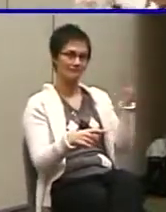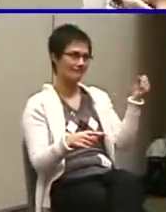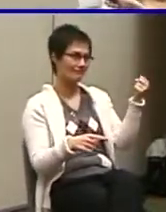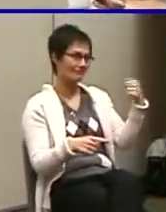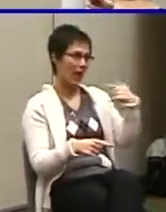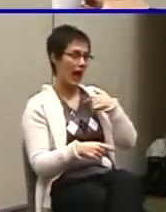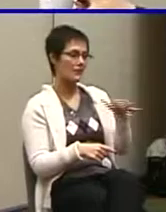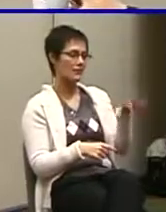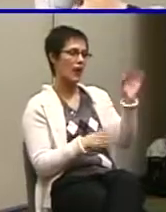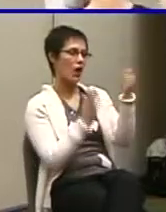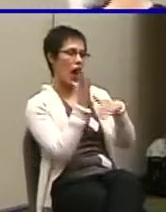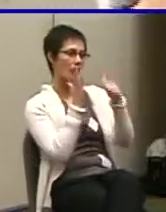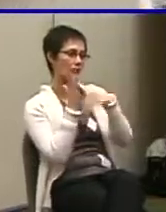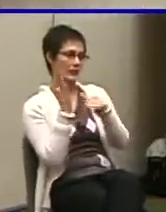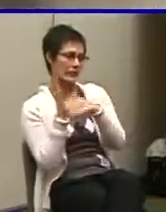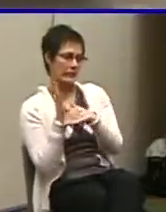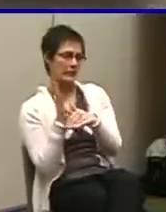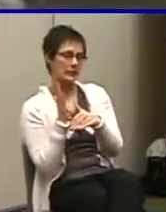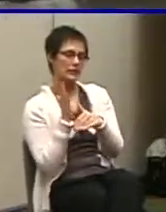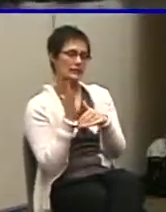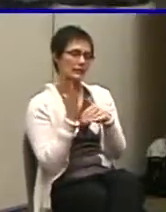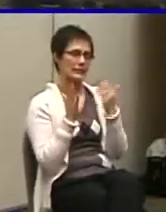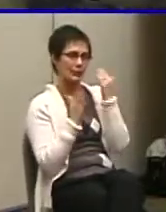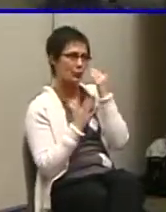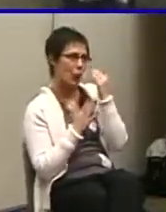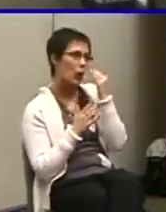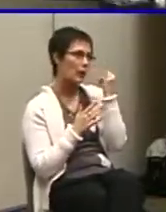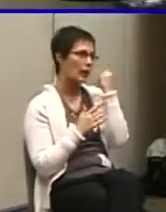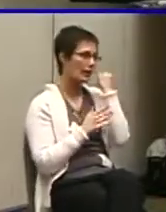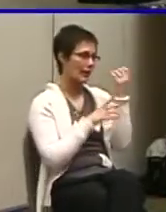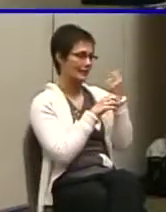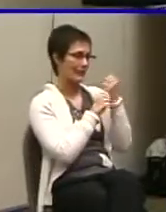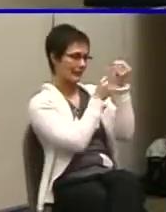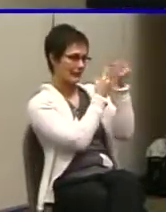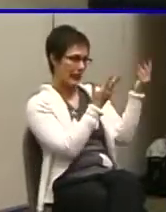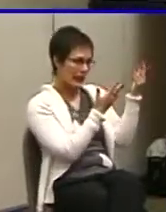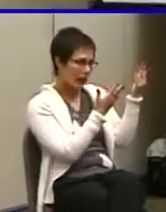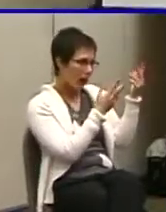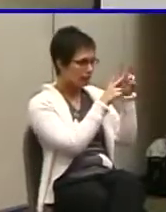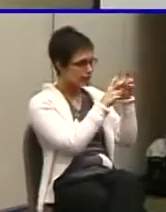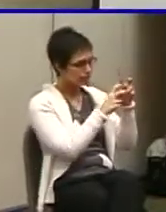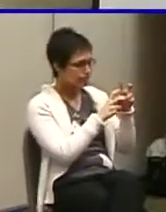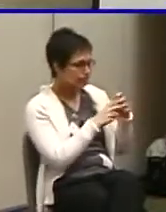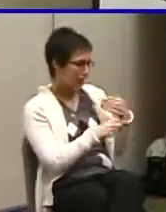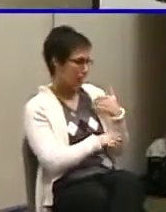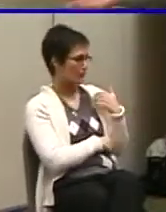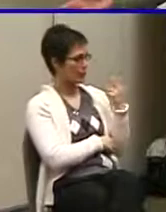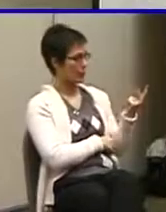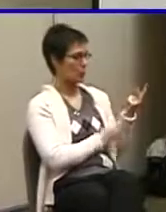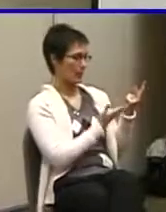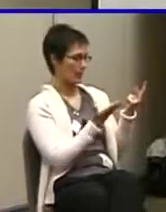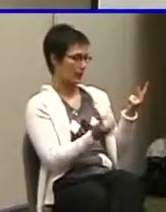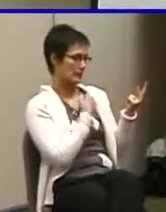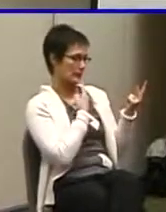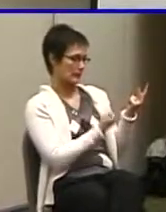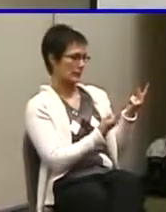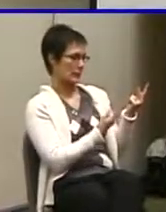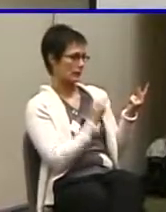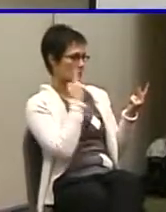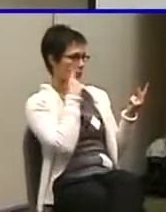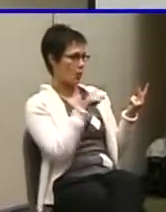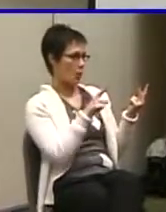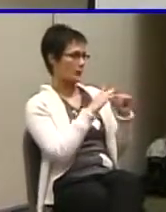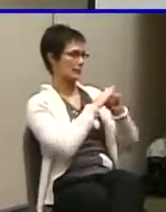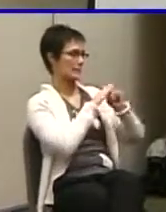that oftentimes I'll go in, or it's like, you know, if I take this data, okay, I've got 3 pieces of data that all say it's for, you know,